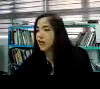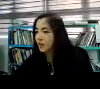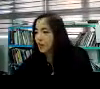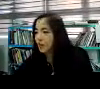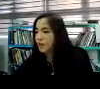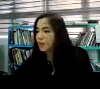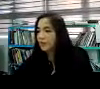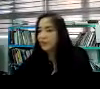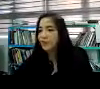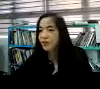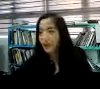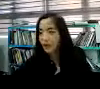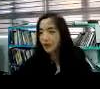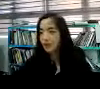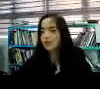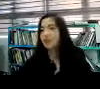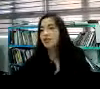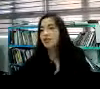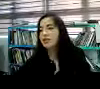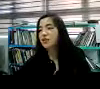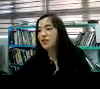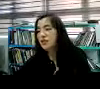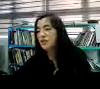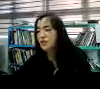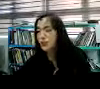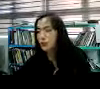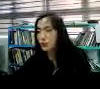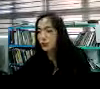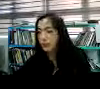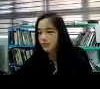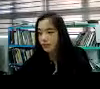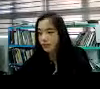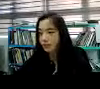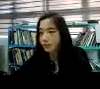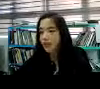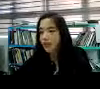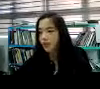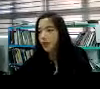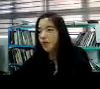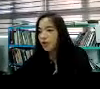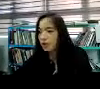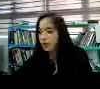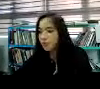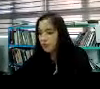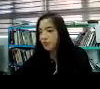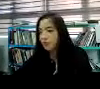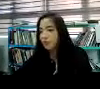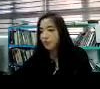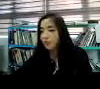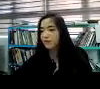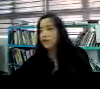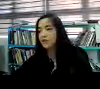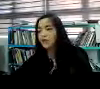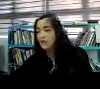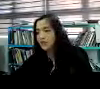Ayun po. So, meron din po tayong open access journals and articles. Kung gusto niyo po ng specific journal, ito po. Or kung gusto niyo po ng